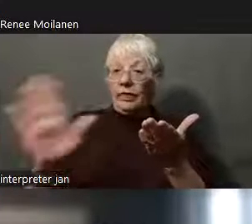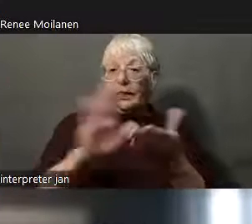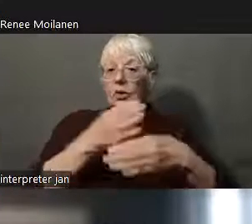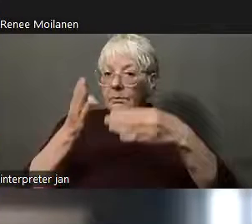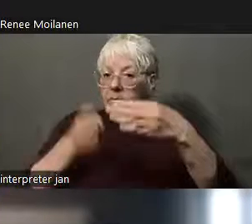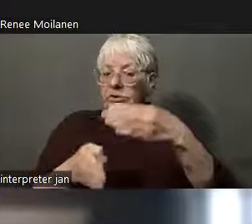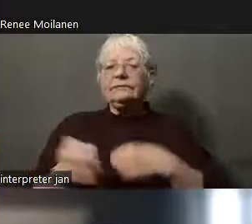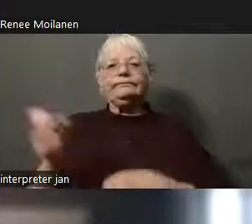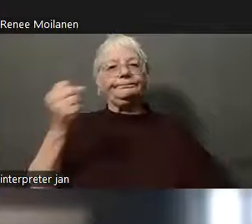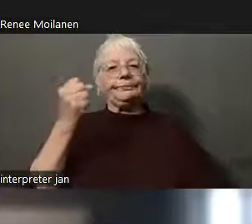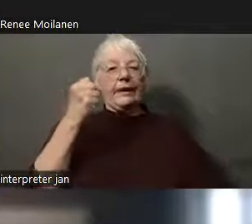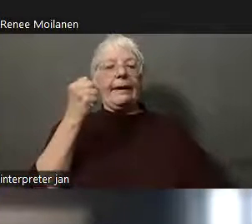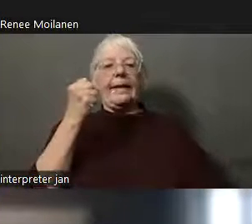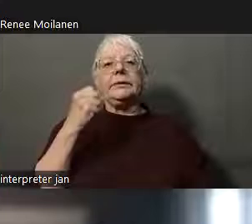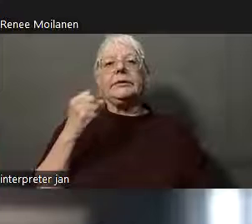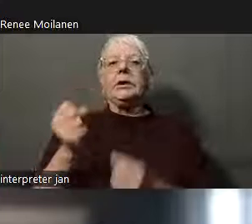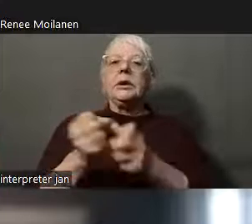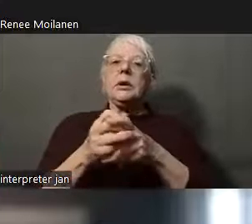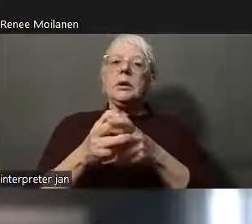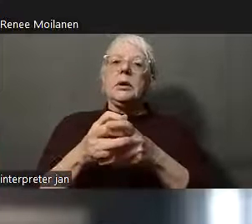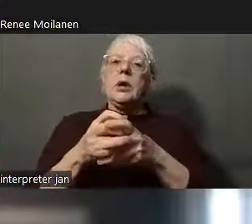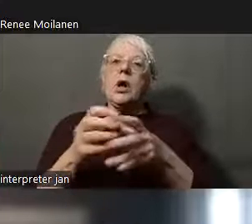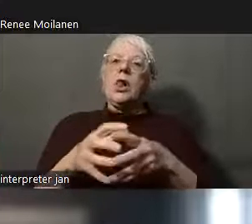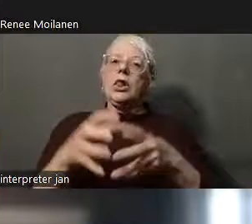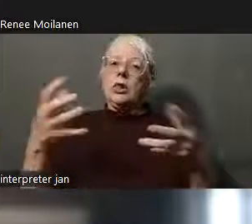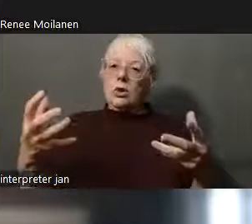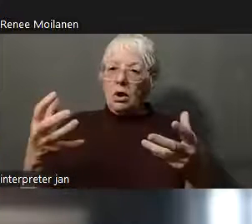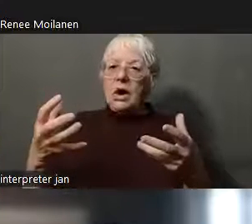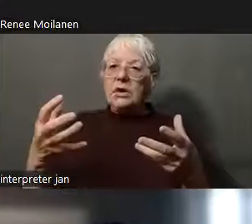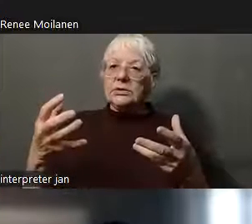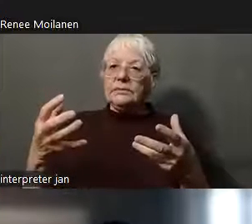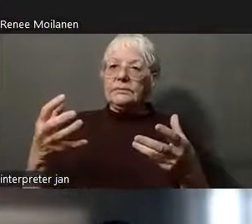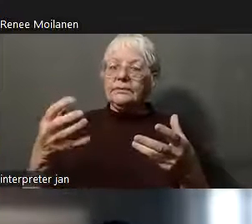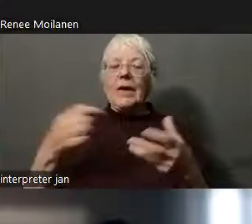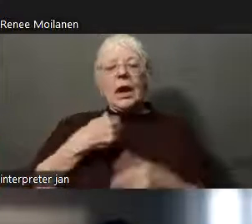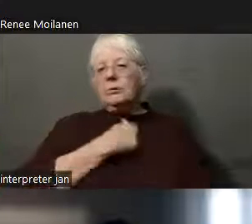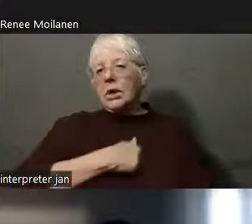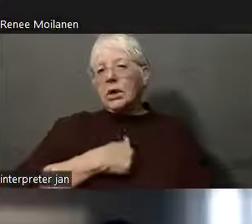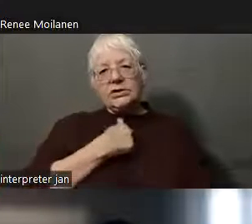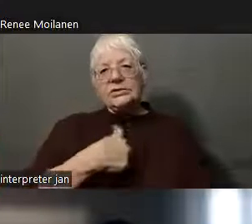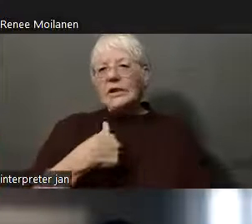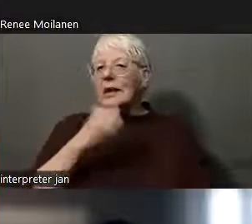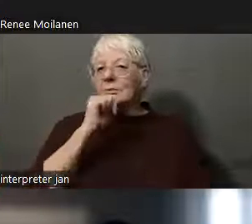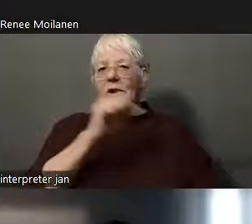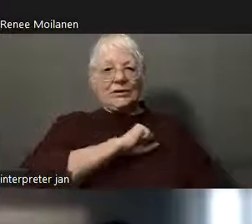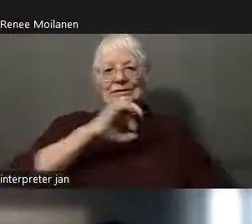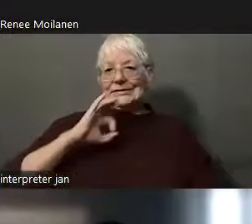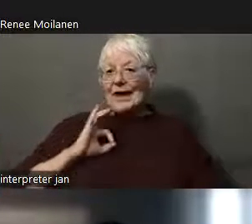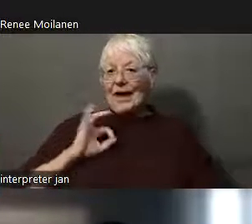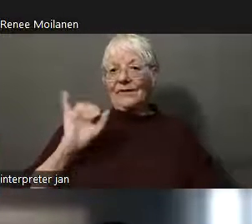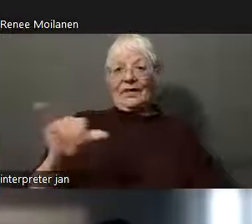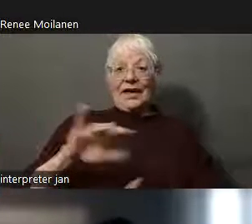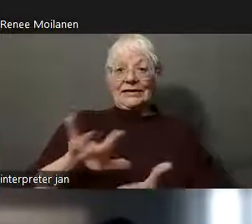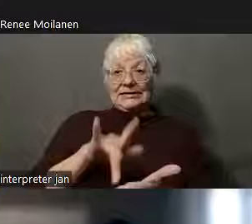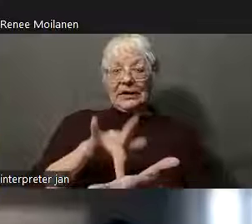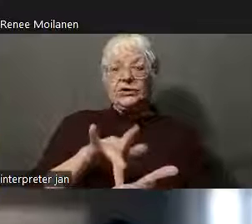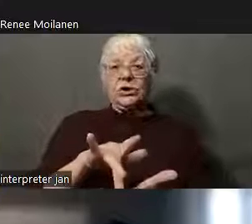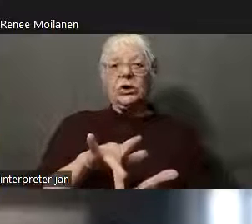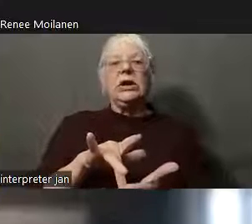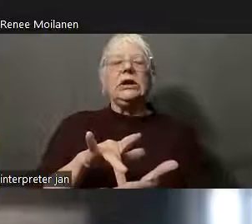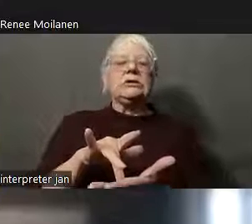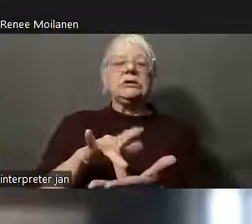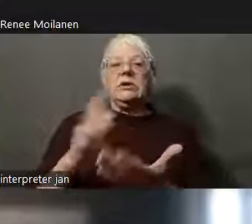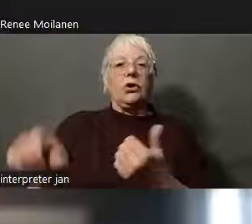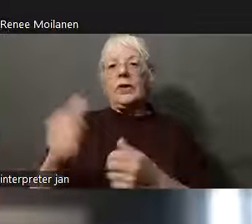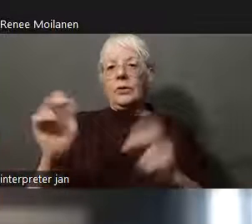I mean, you know, a lot of it is, and I apologize, I am not staff at the center. And so there's other